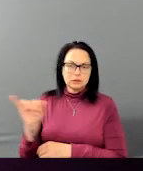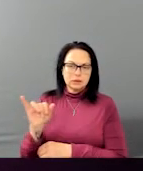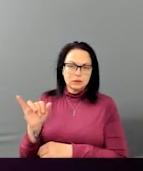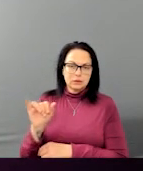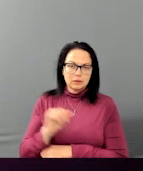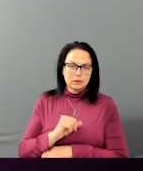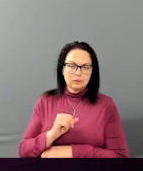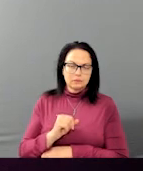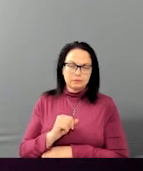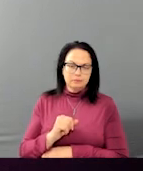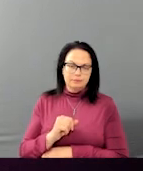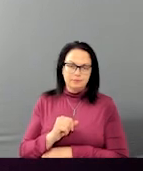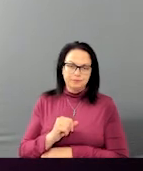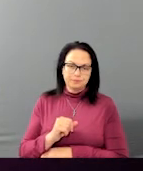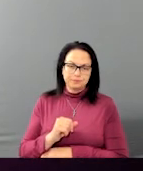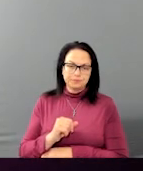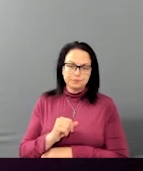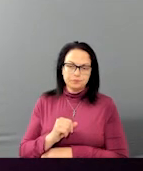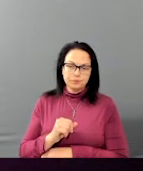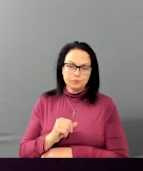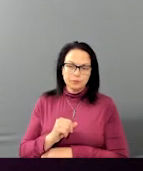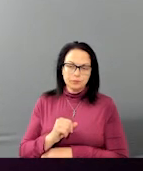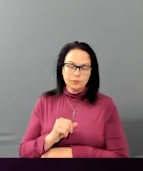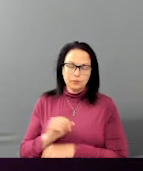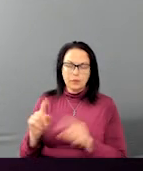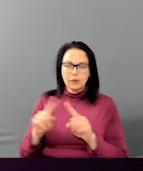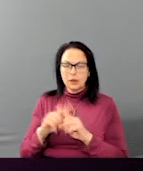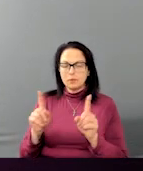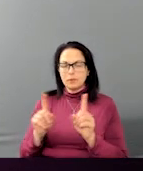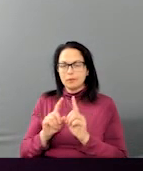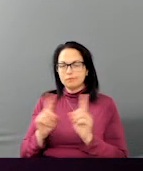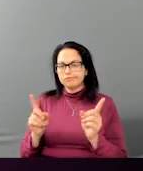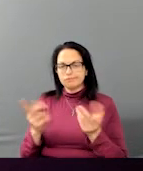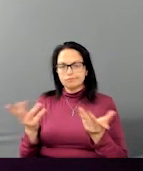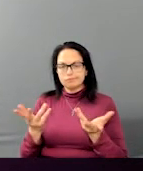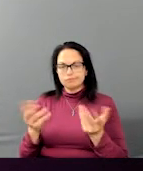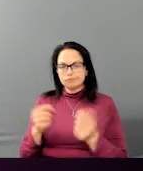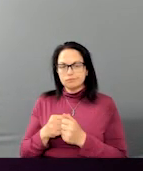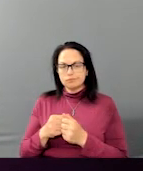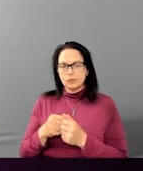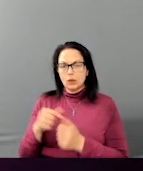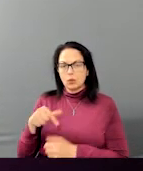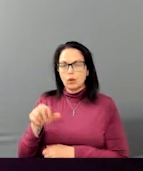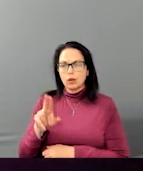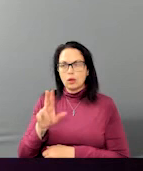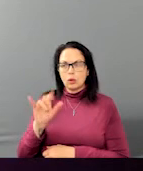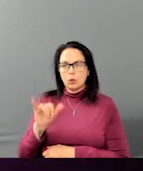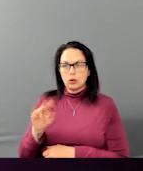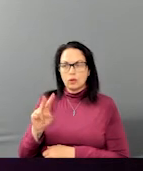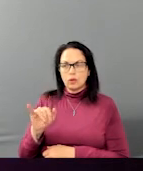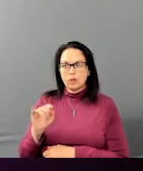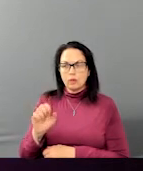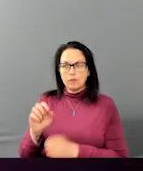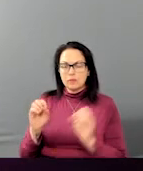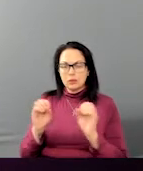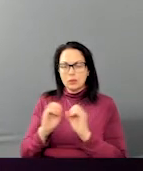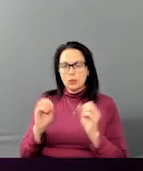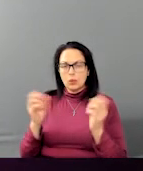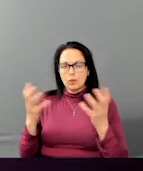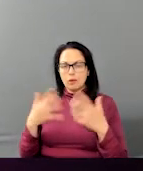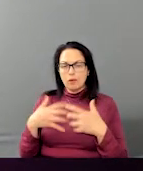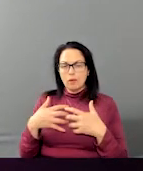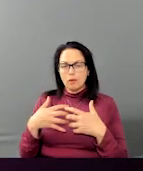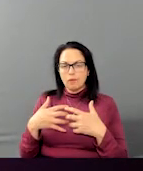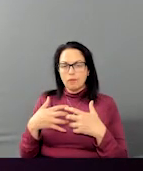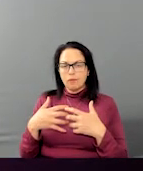confusing to me. But the difference is that when you get with query by, if there are no matches, you get